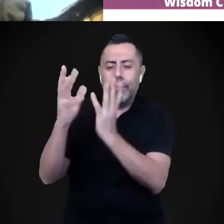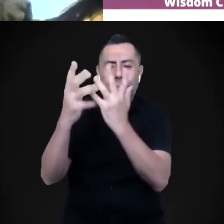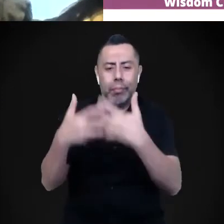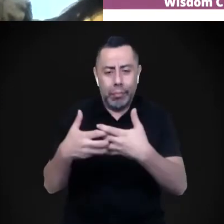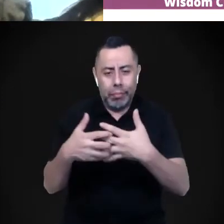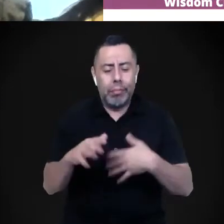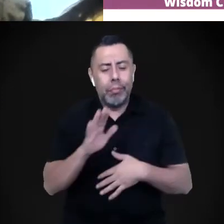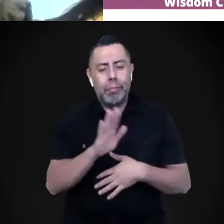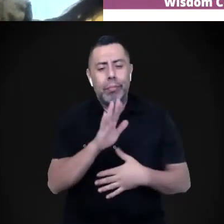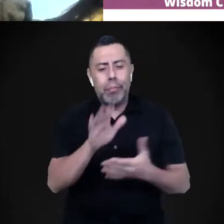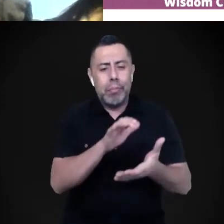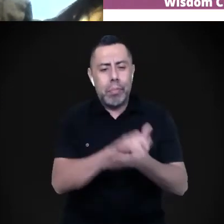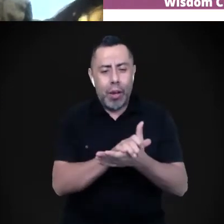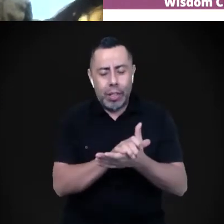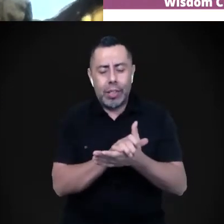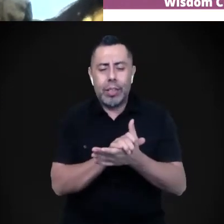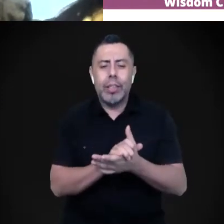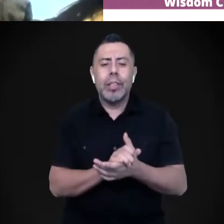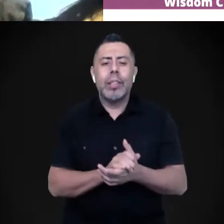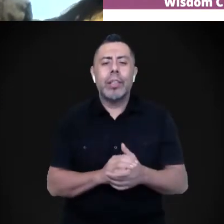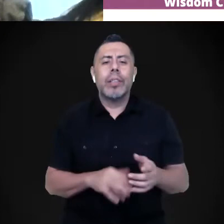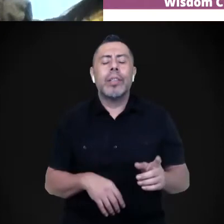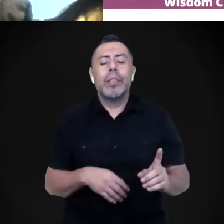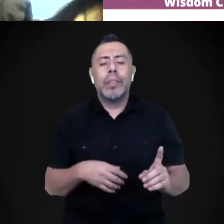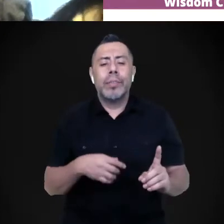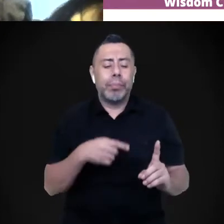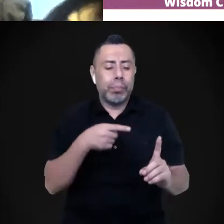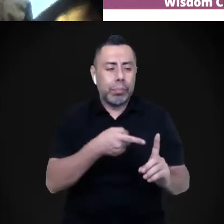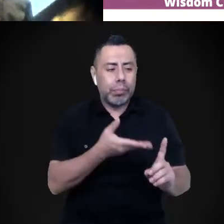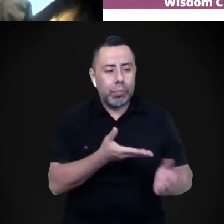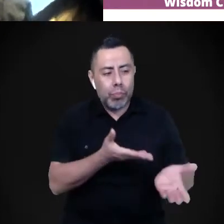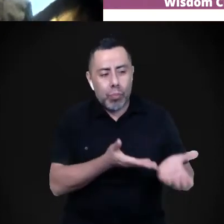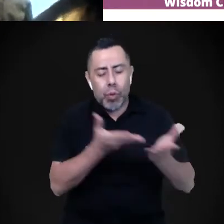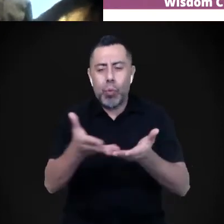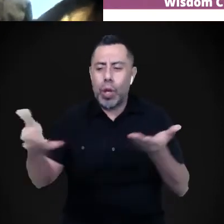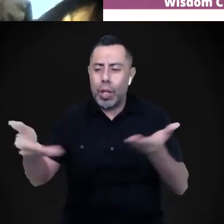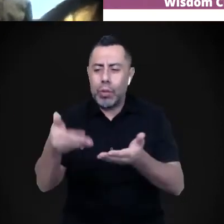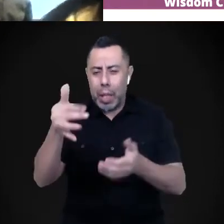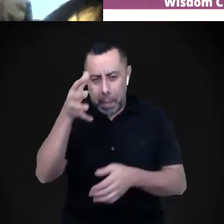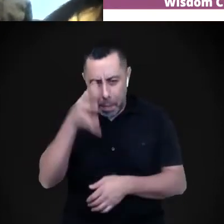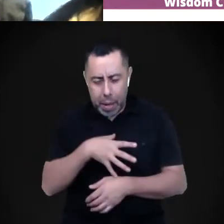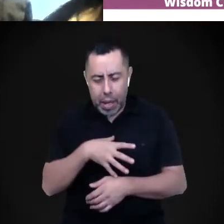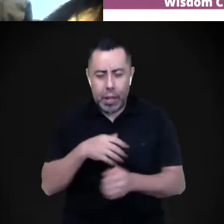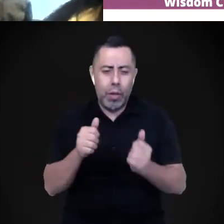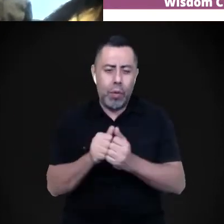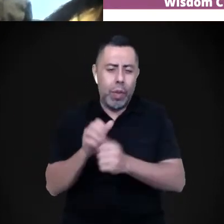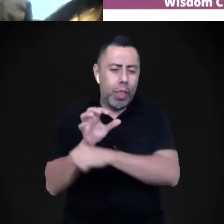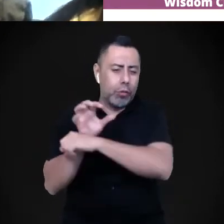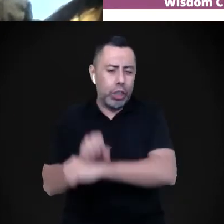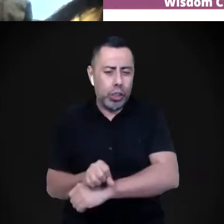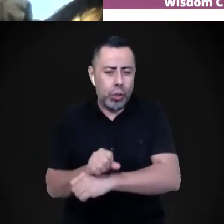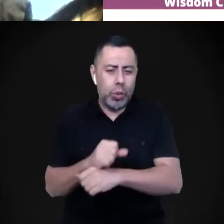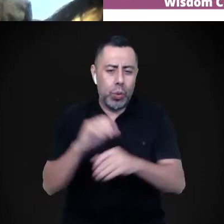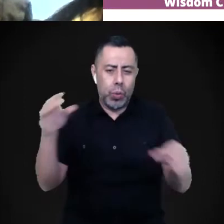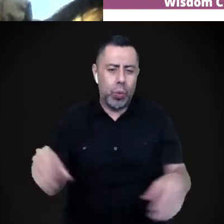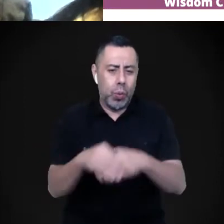mom, that she was taken to this man, or they had a little traditional wedding, and she was given away to an